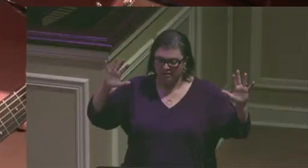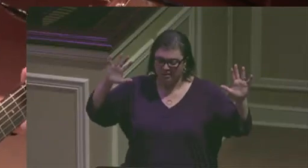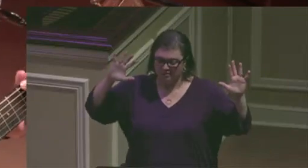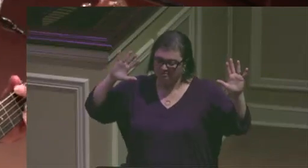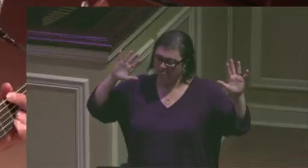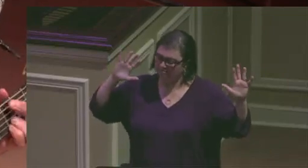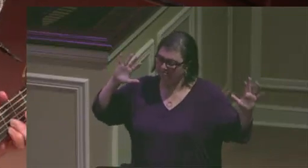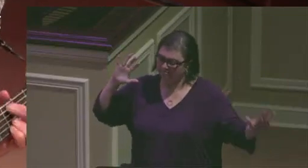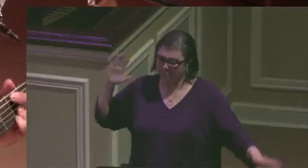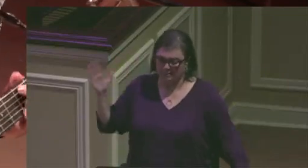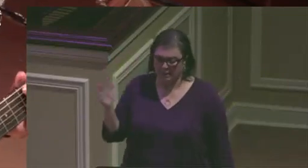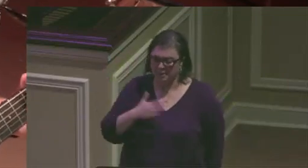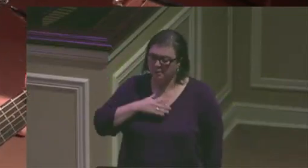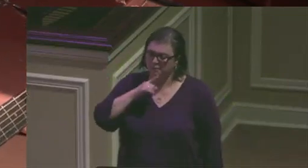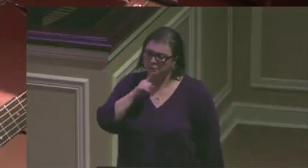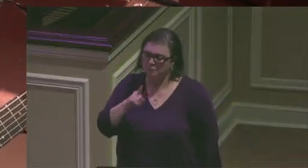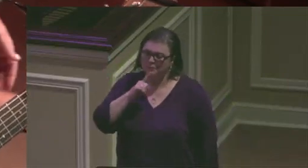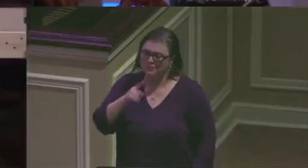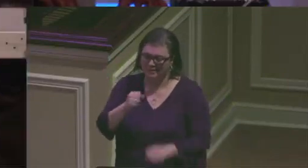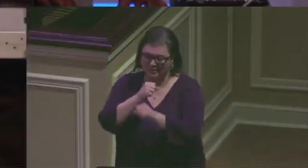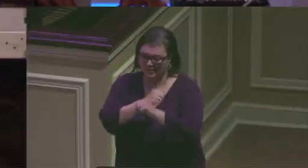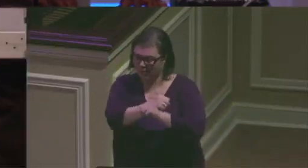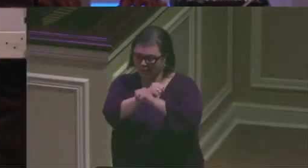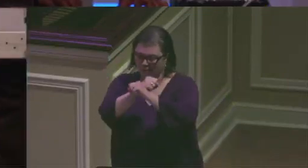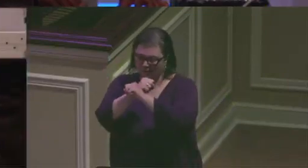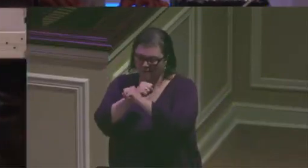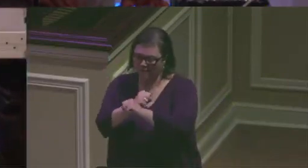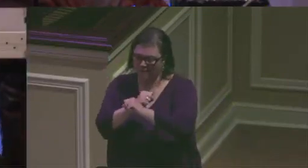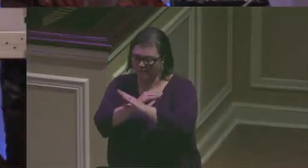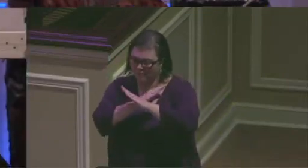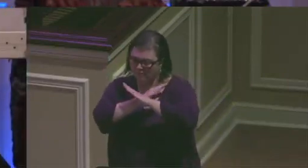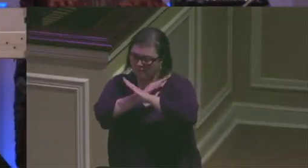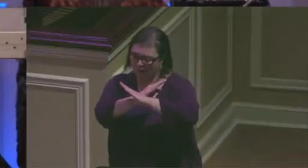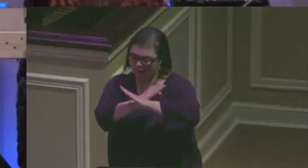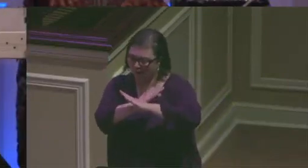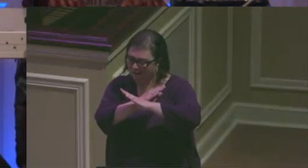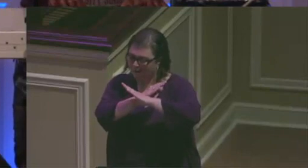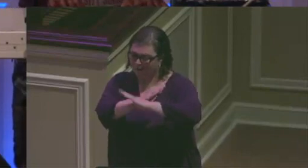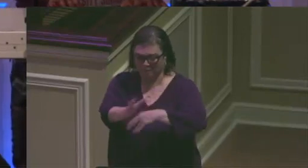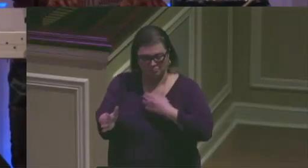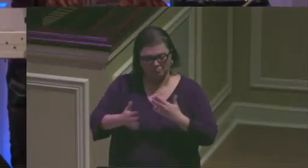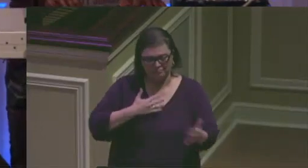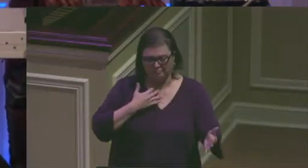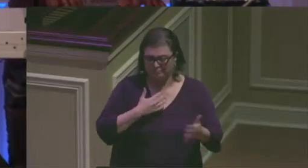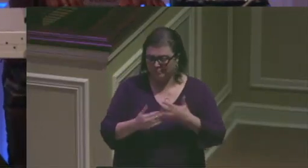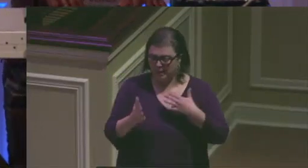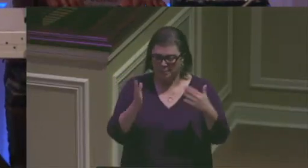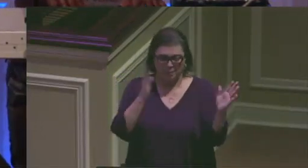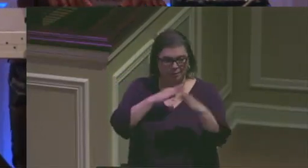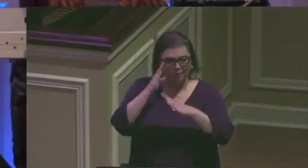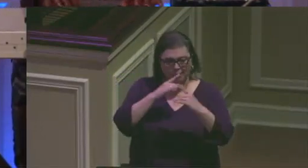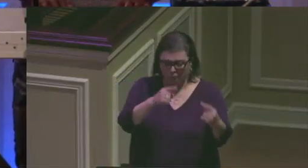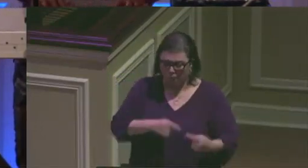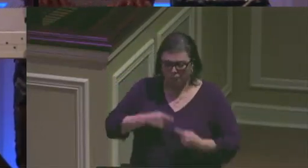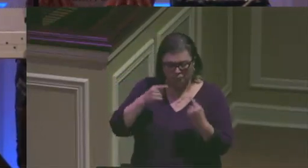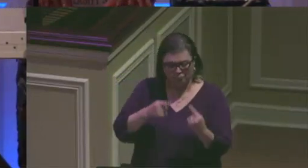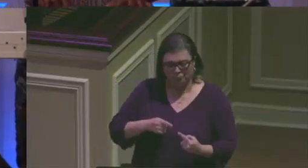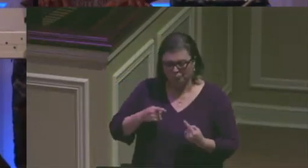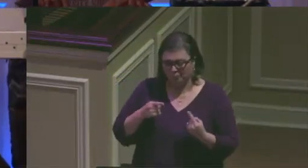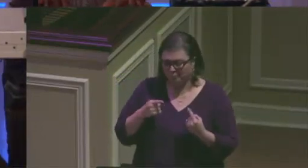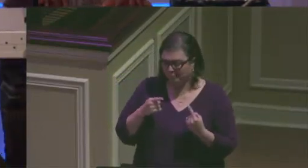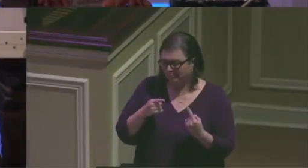underneath my feet. You are my sword and shield, though troubles linger